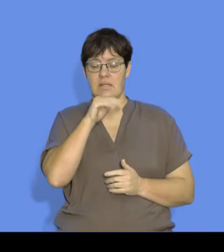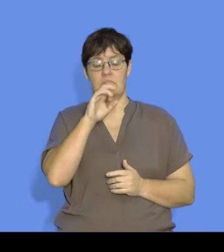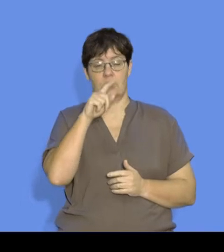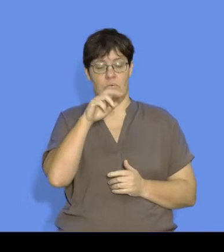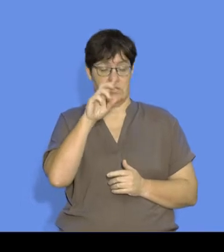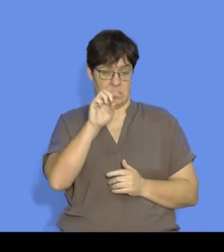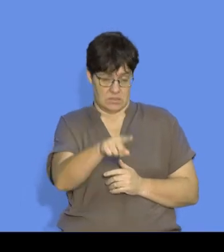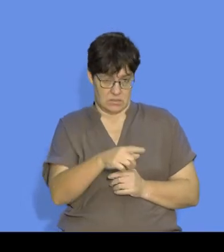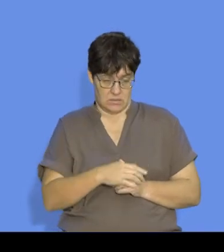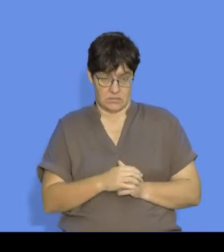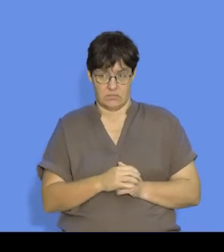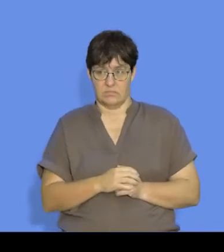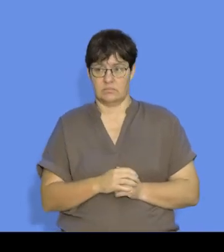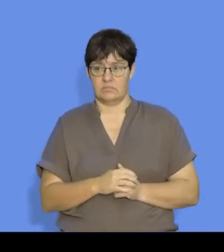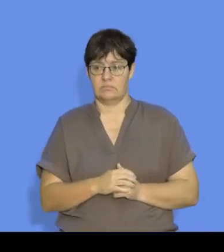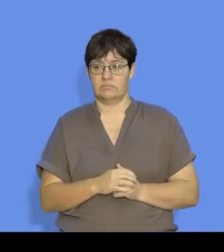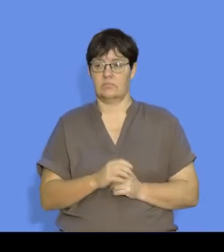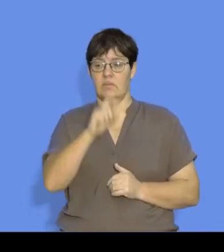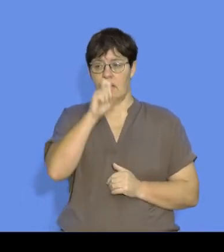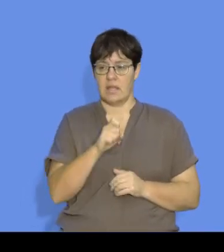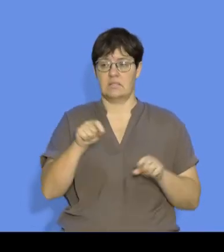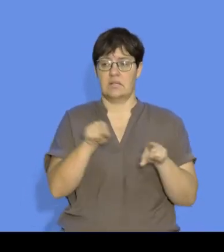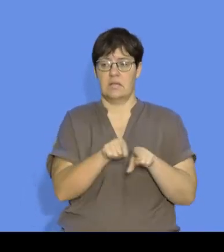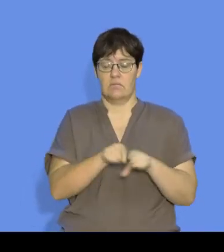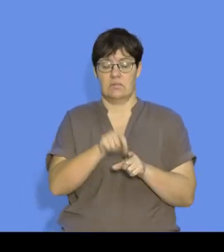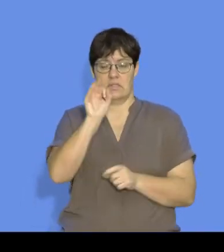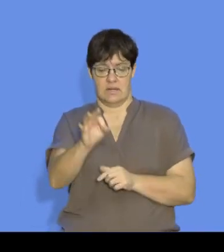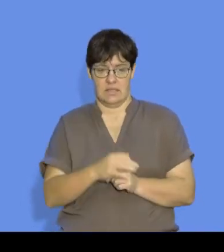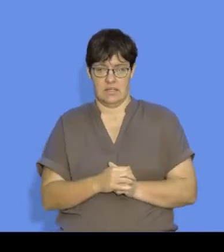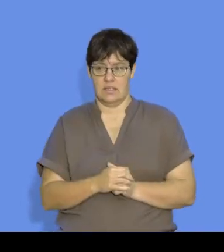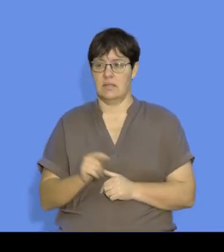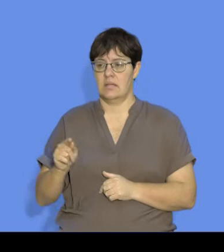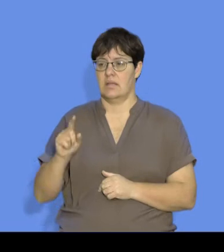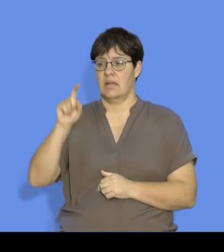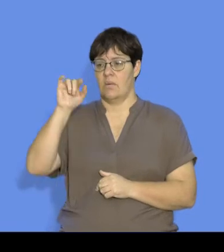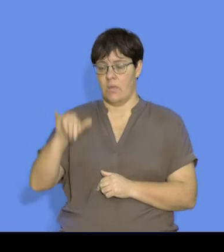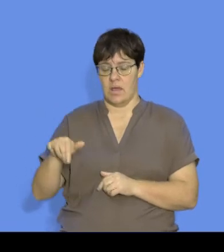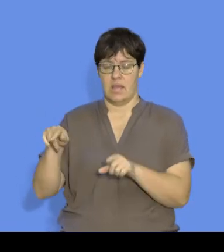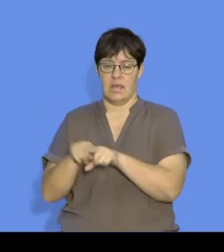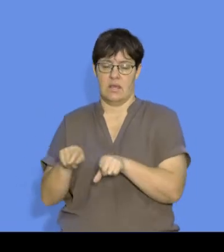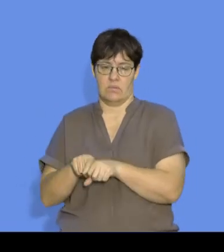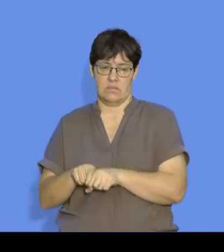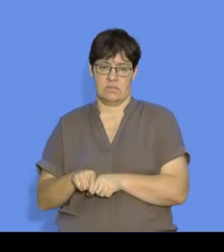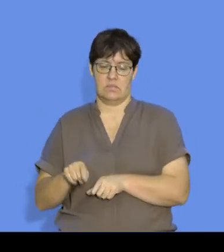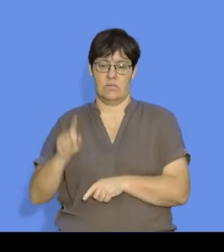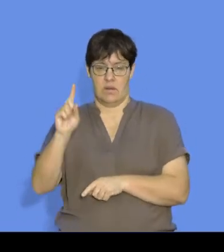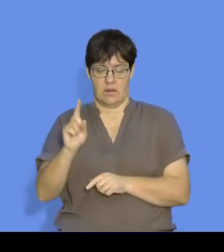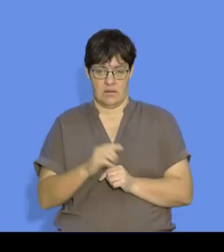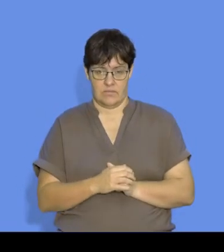are going to be. So you'll write here x equals to 3, and then here y equals to